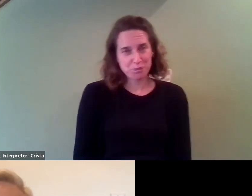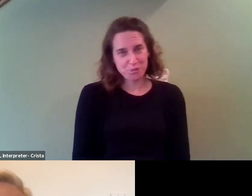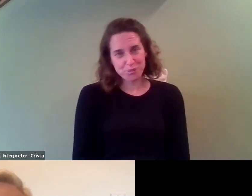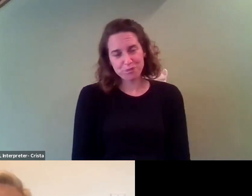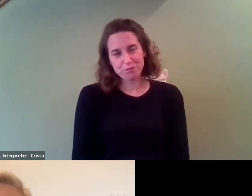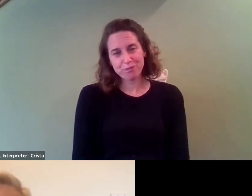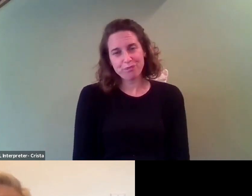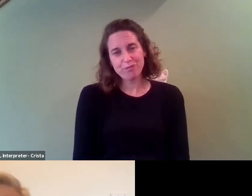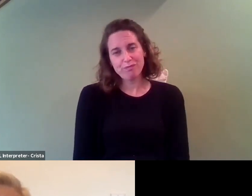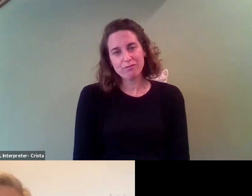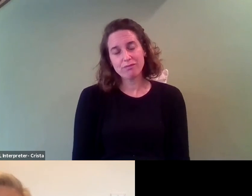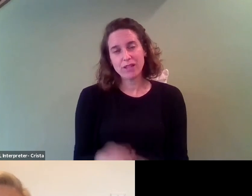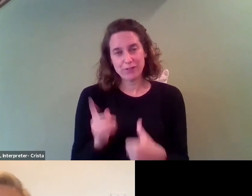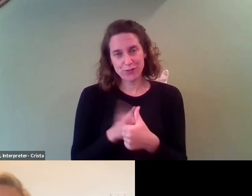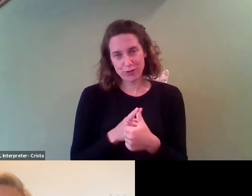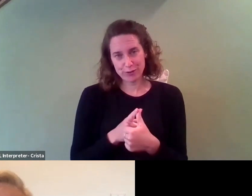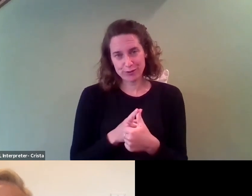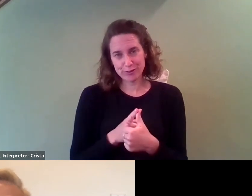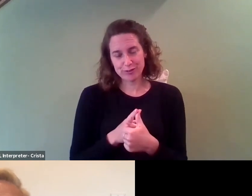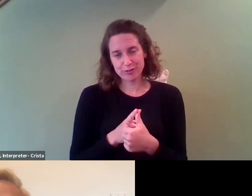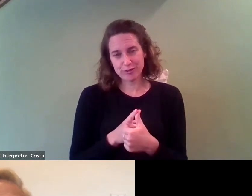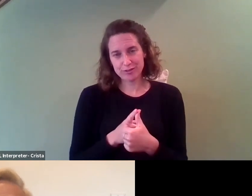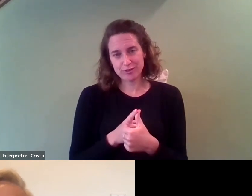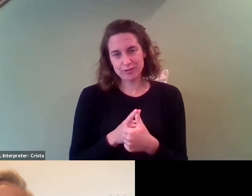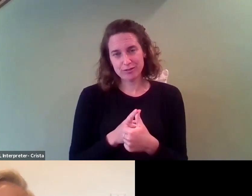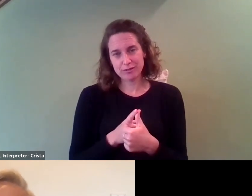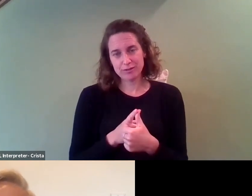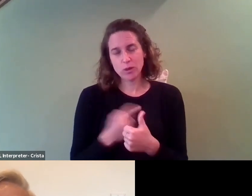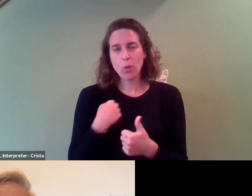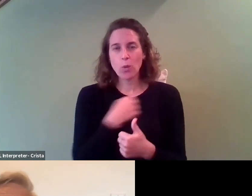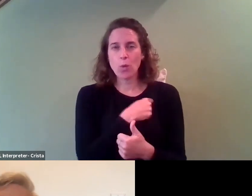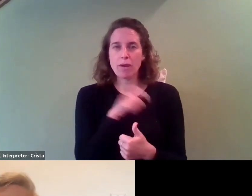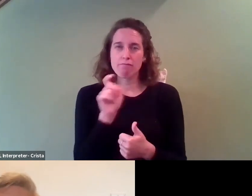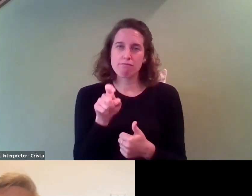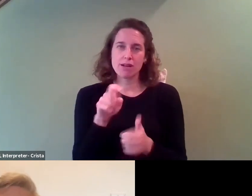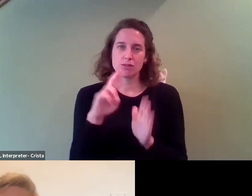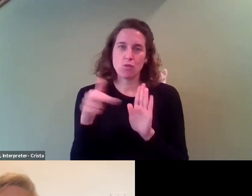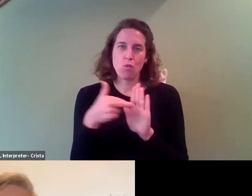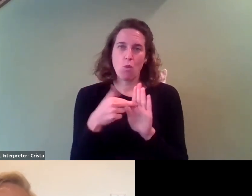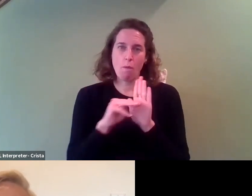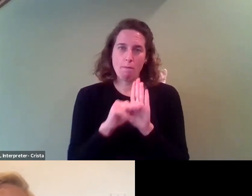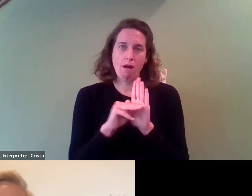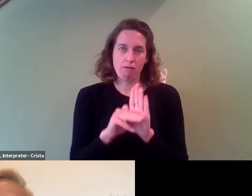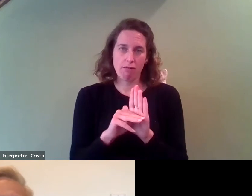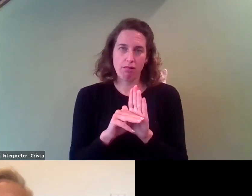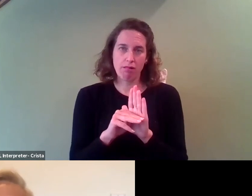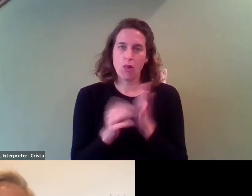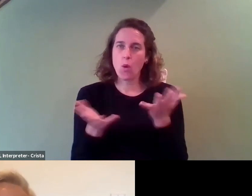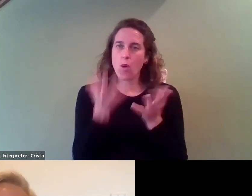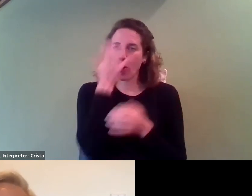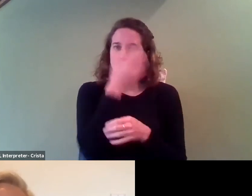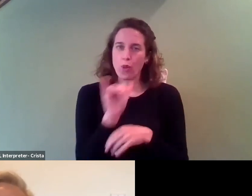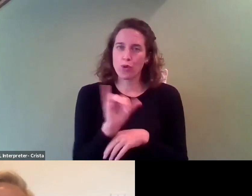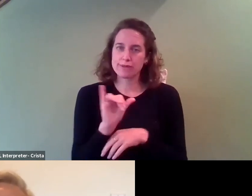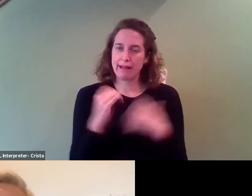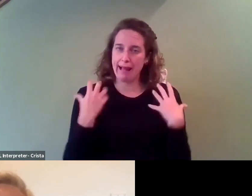You know, I think first of all, we have to model good digital citizenship and healthy digital